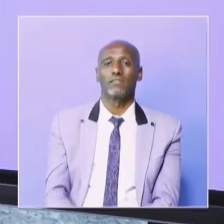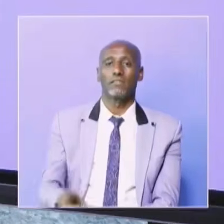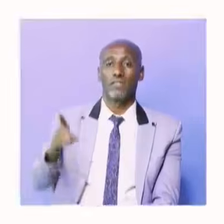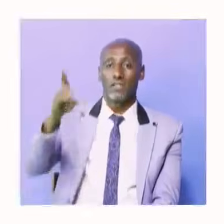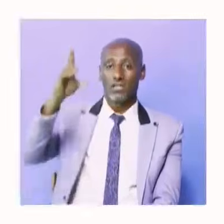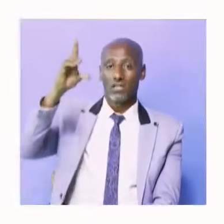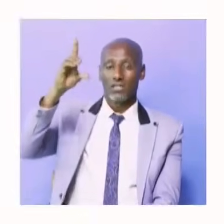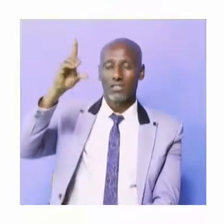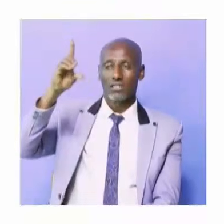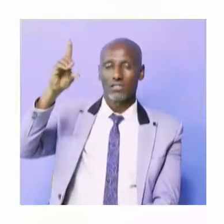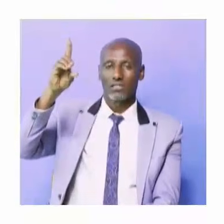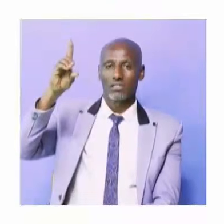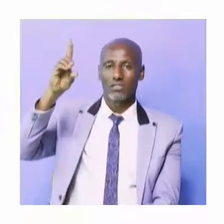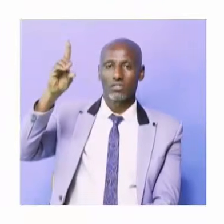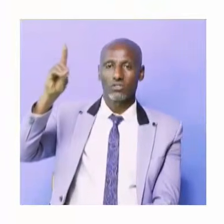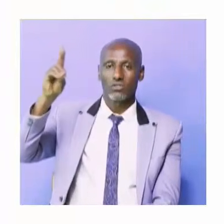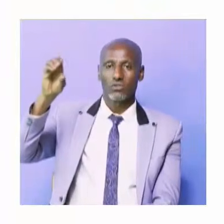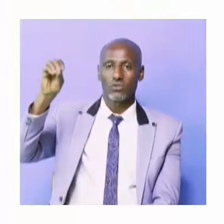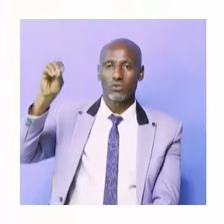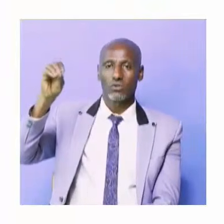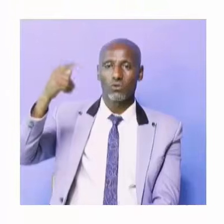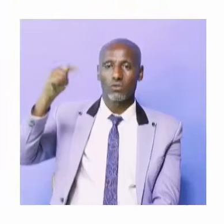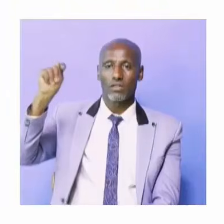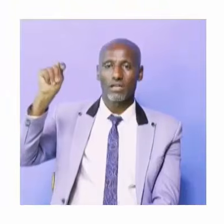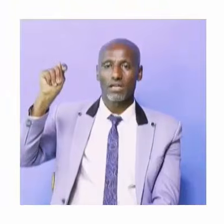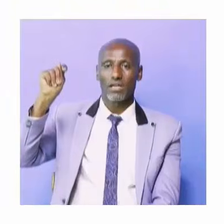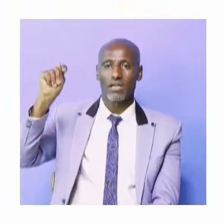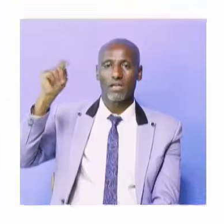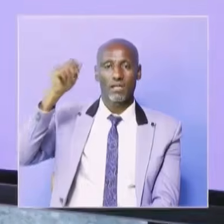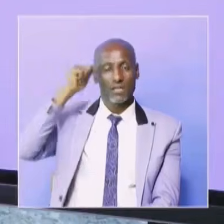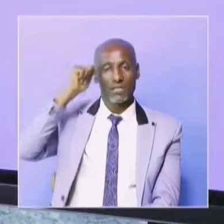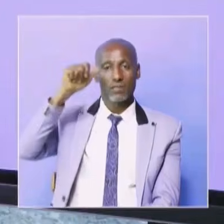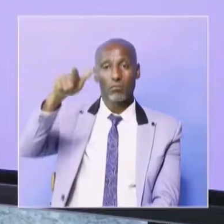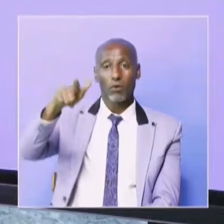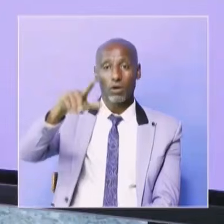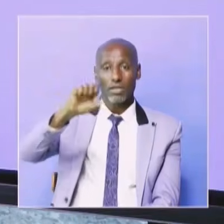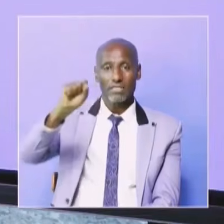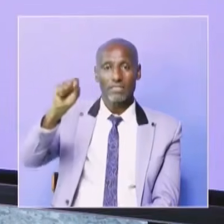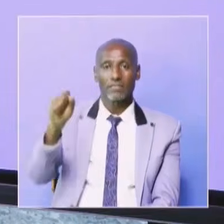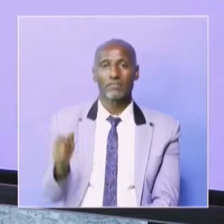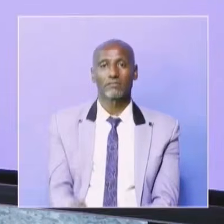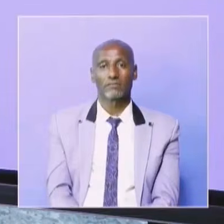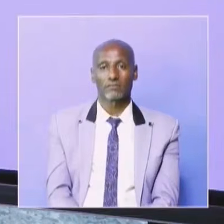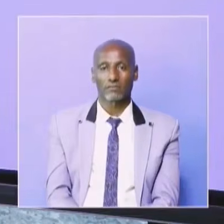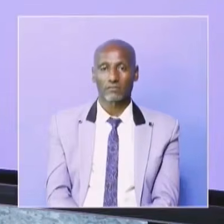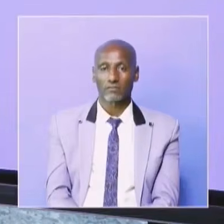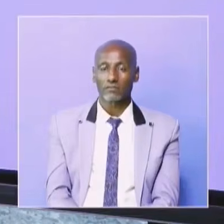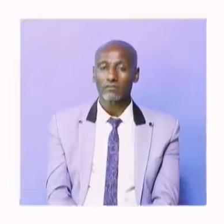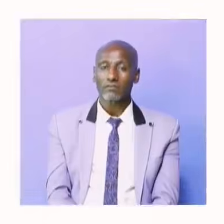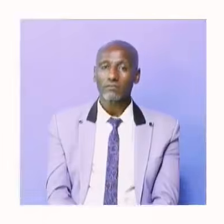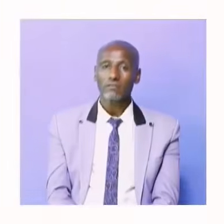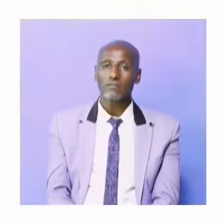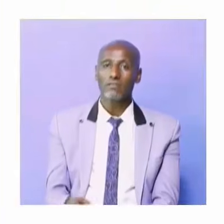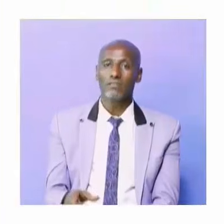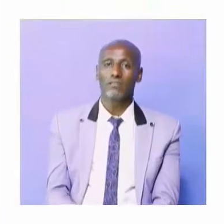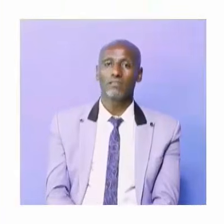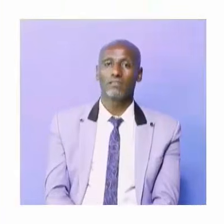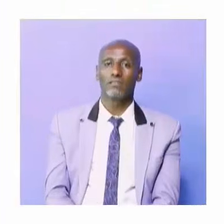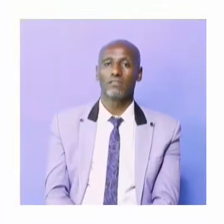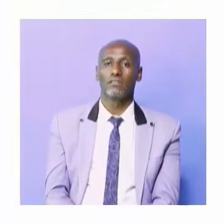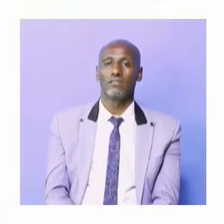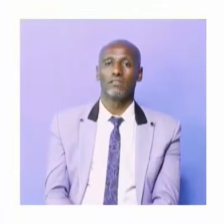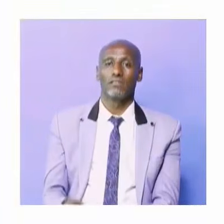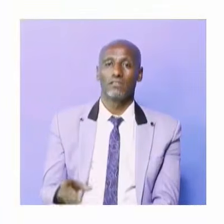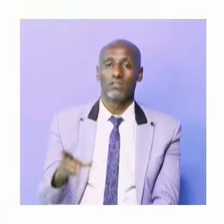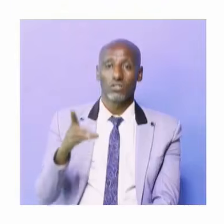Good. Since it's the boys, not the boy, okay, the boys means they. So we begin by